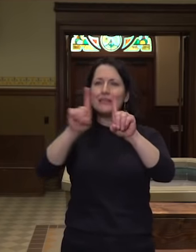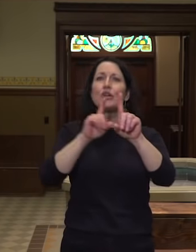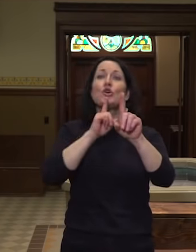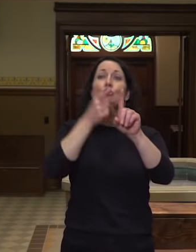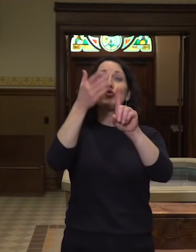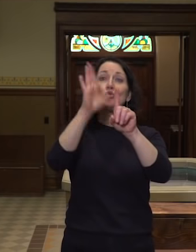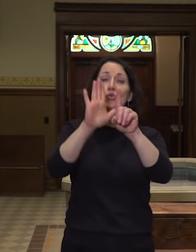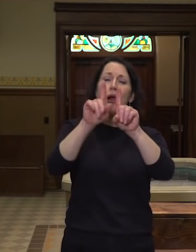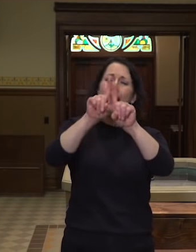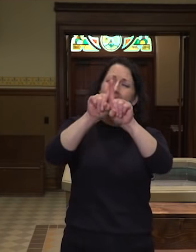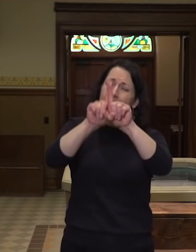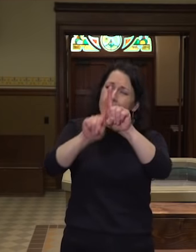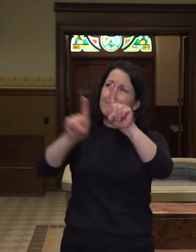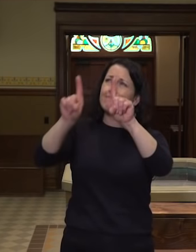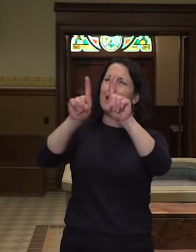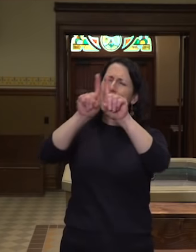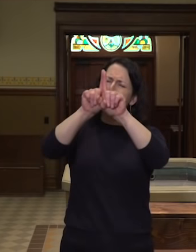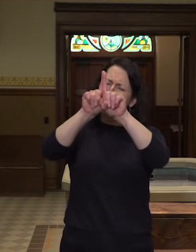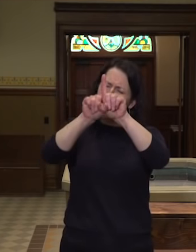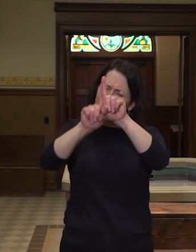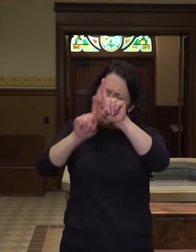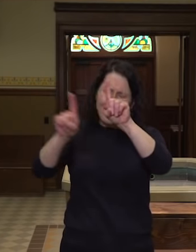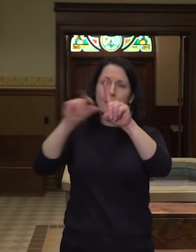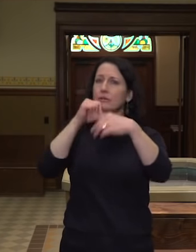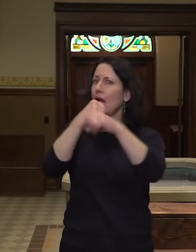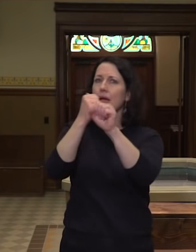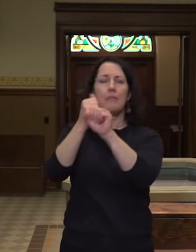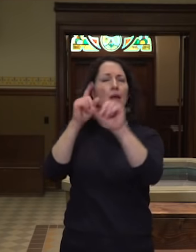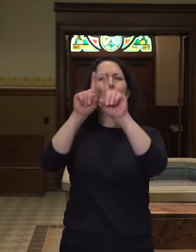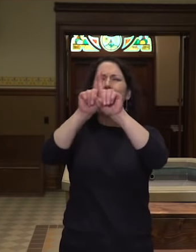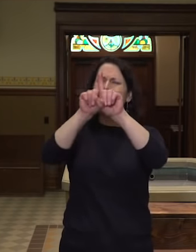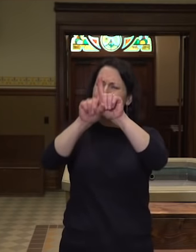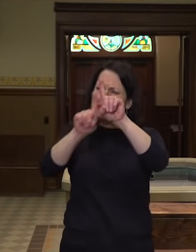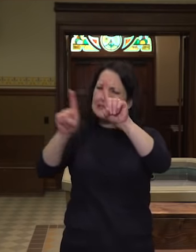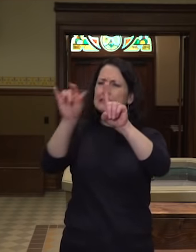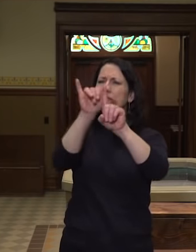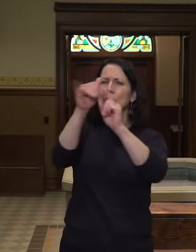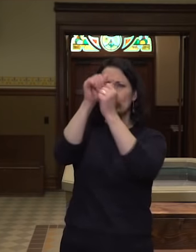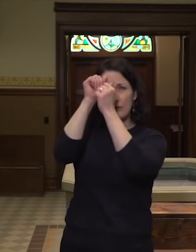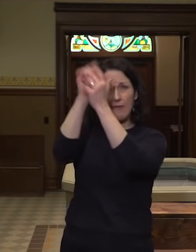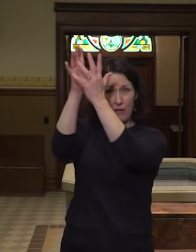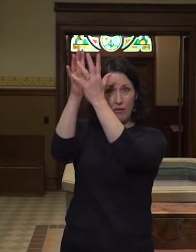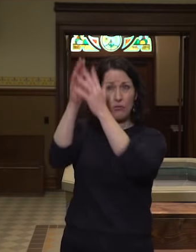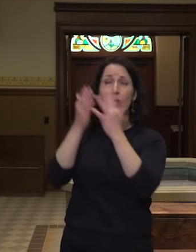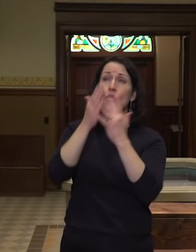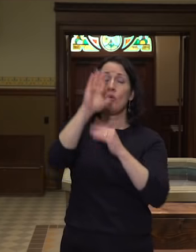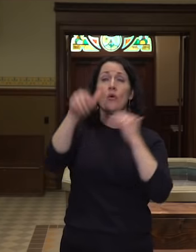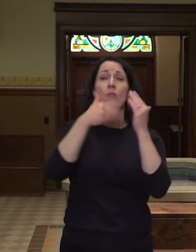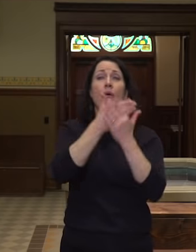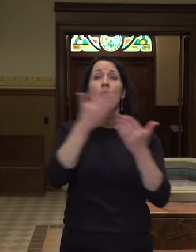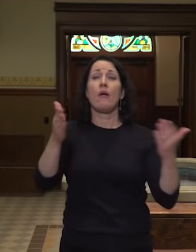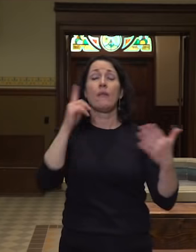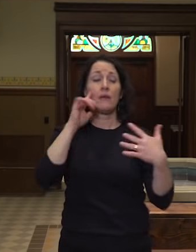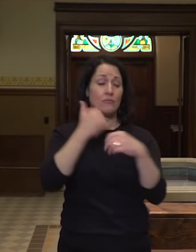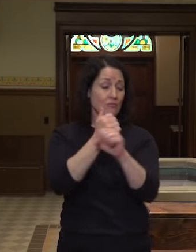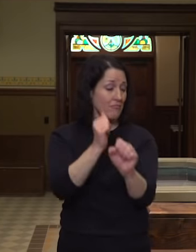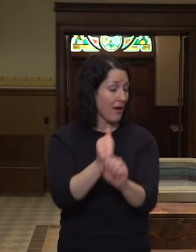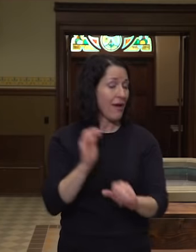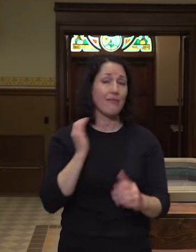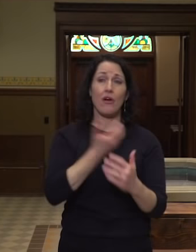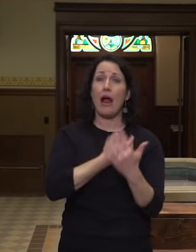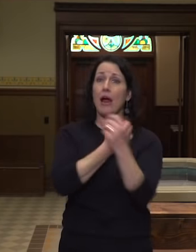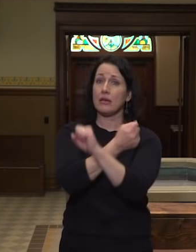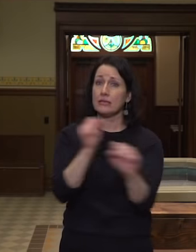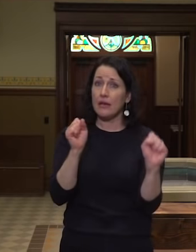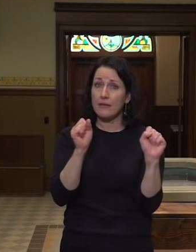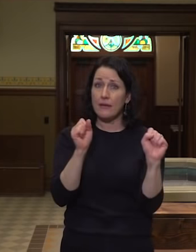God from true God, begotten, not made, consubstantial with the Father. Through him all things were made. For